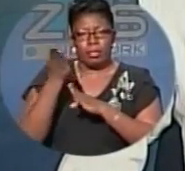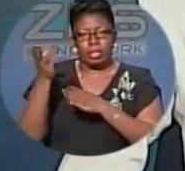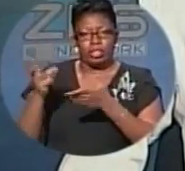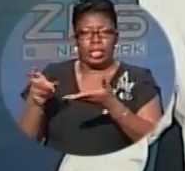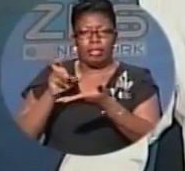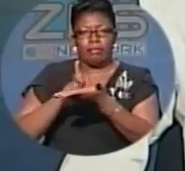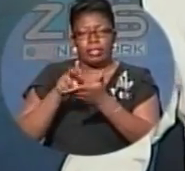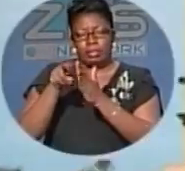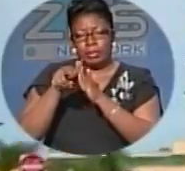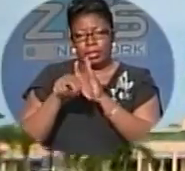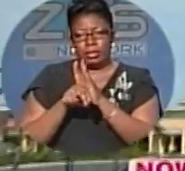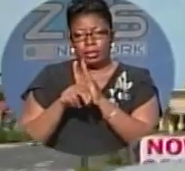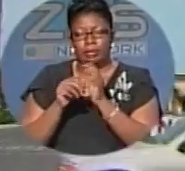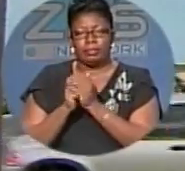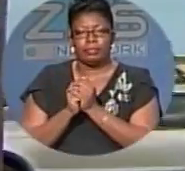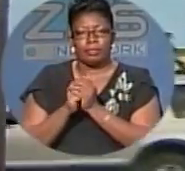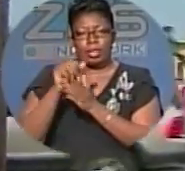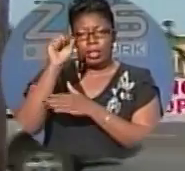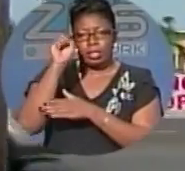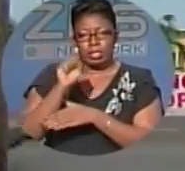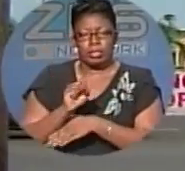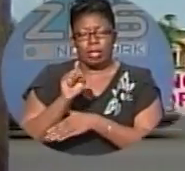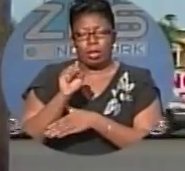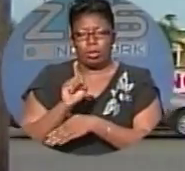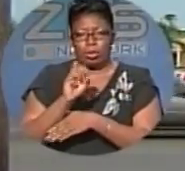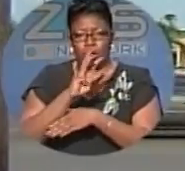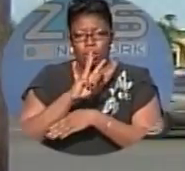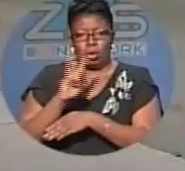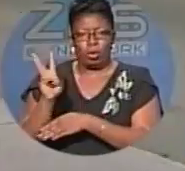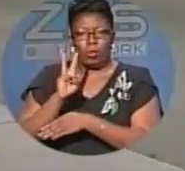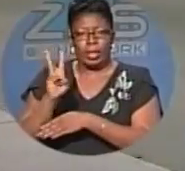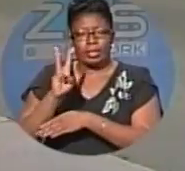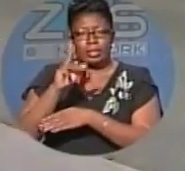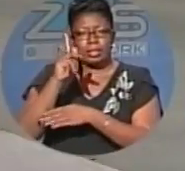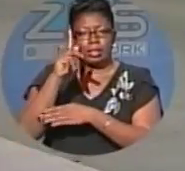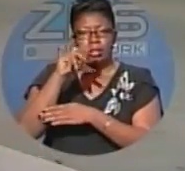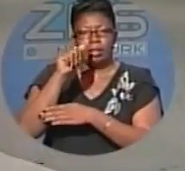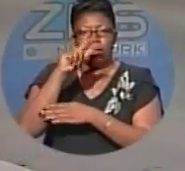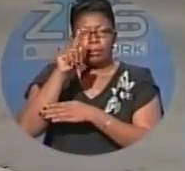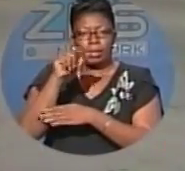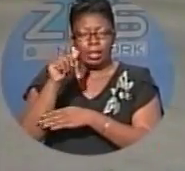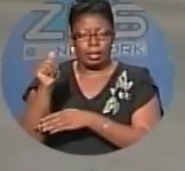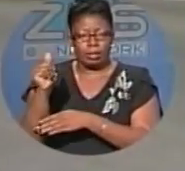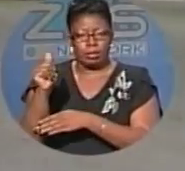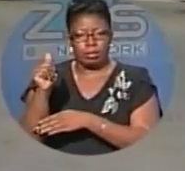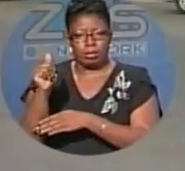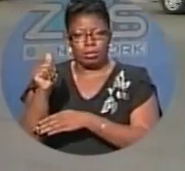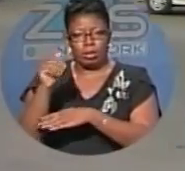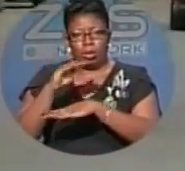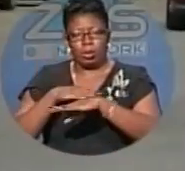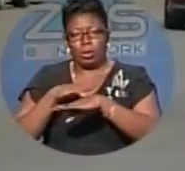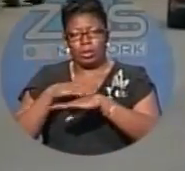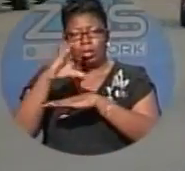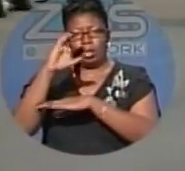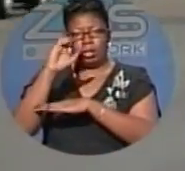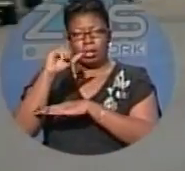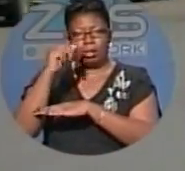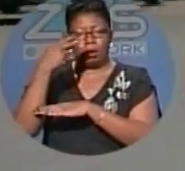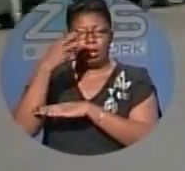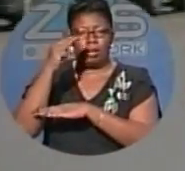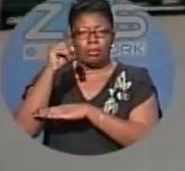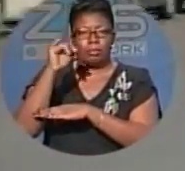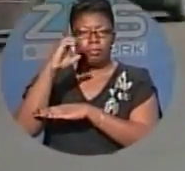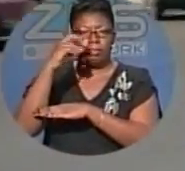us more. The Southwest Plaza is located on an 11-acre site off the intersection of Carmichael and Blue